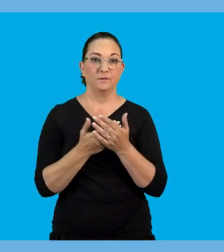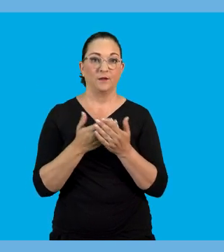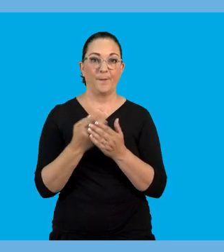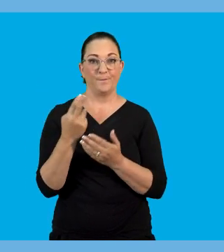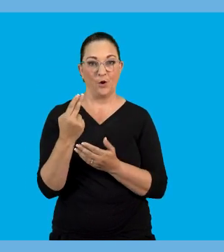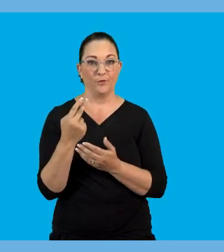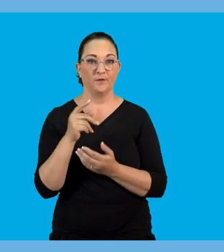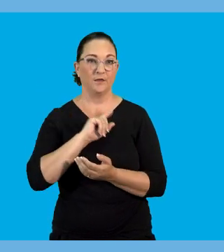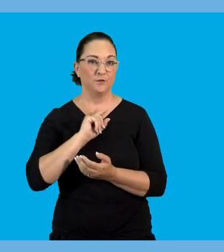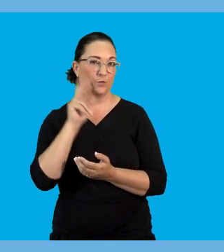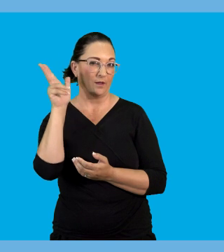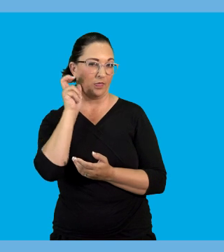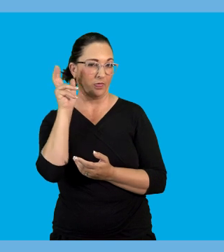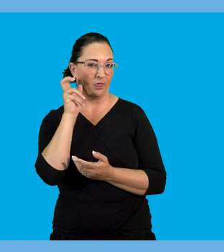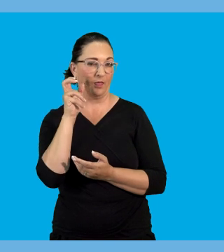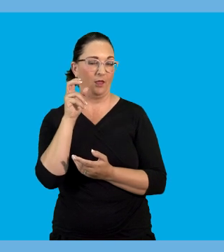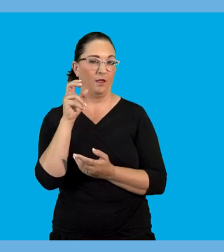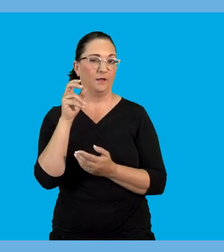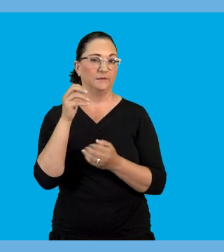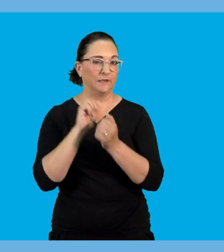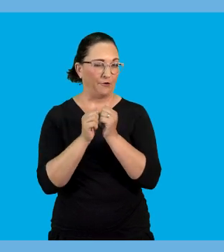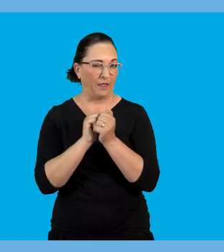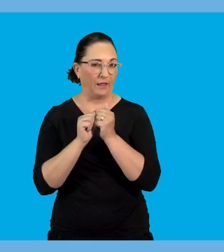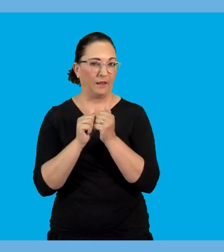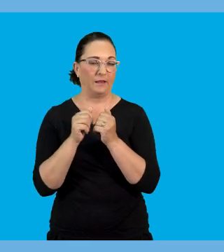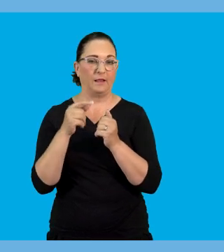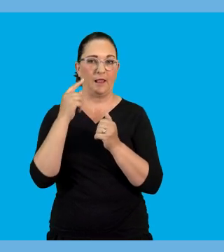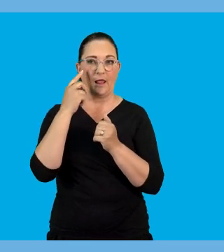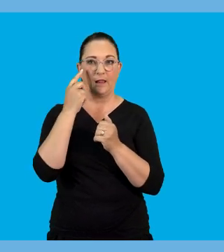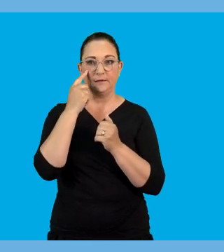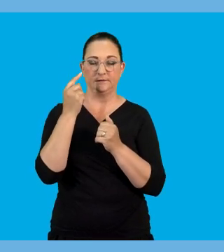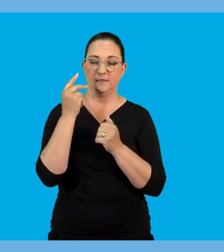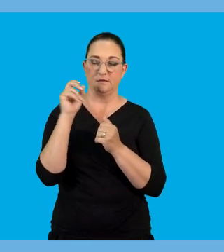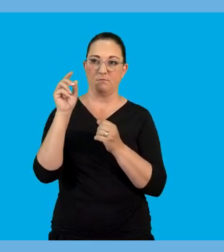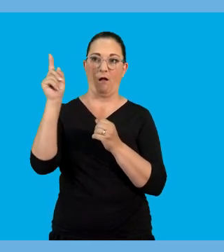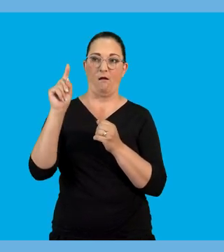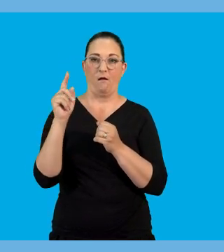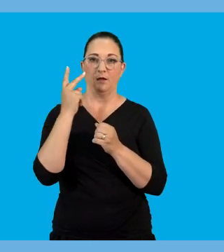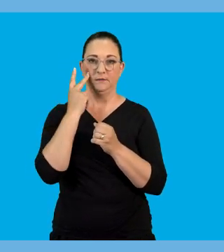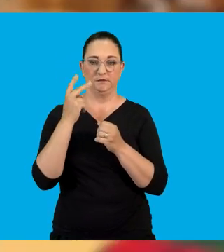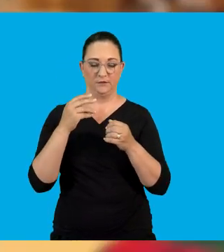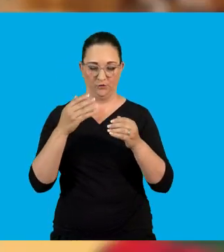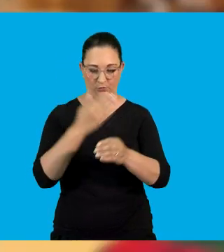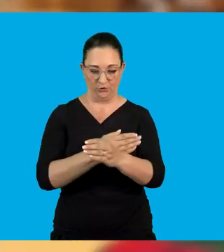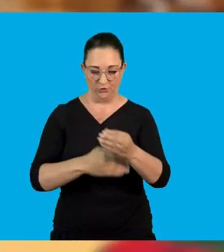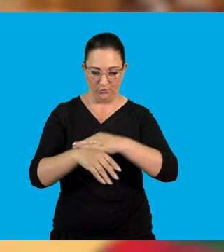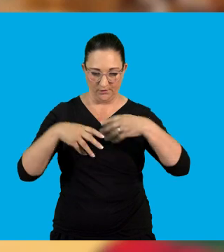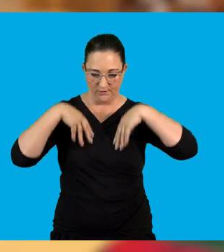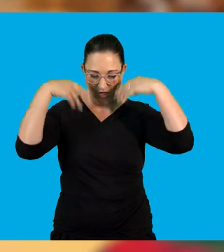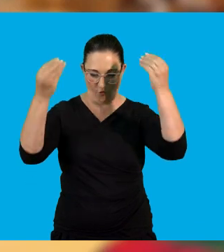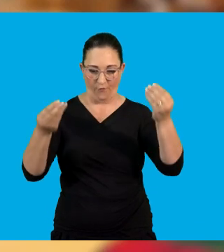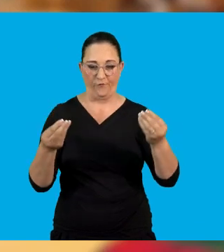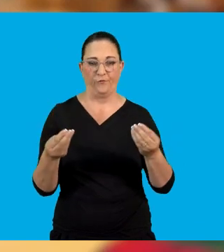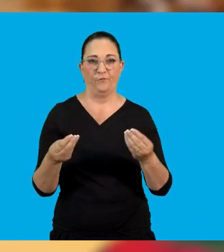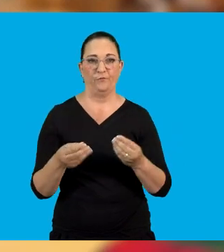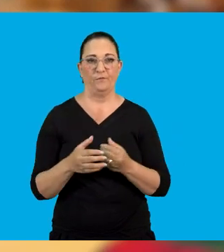sound. So the sound, it is that crackling sound that you hear, and the light, it's that spark that you see whenever you're trying to take off